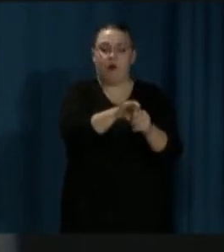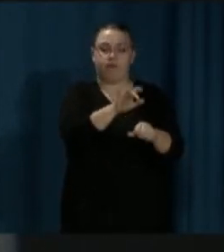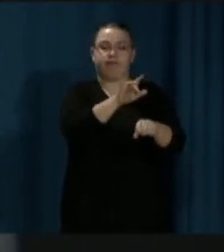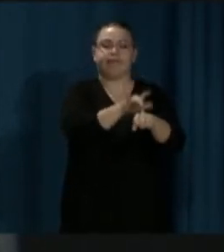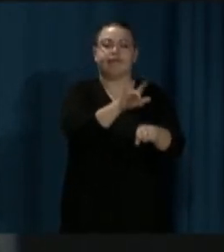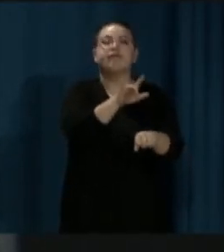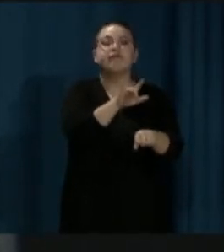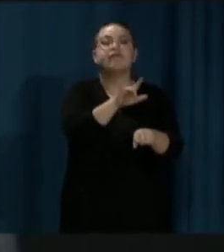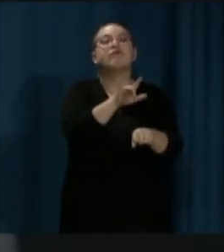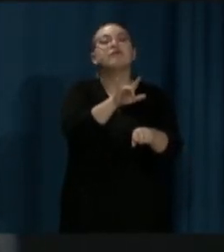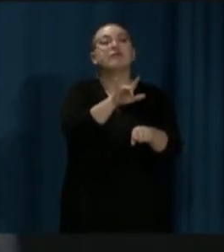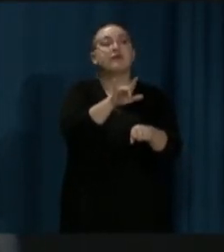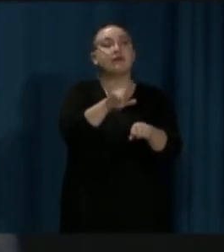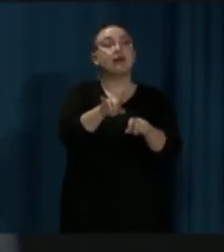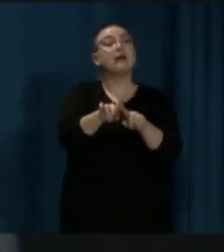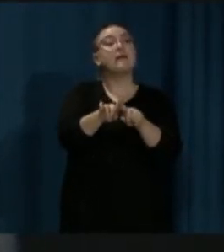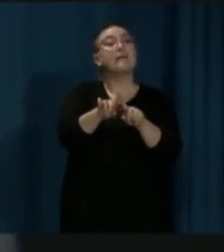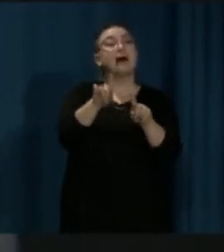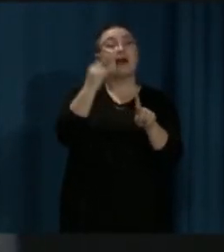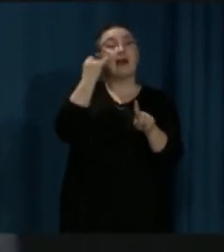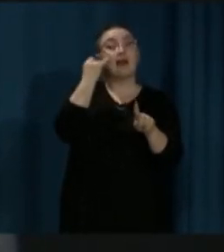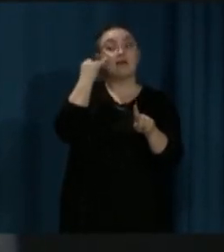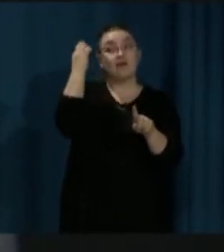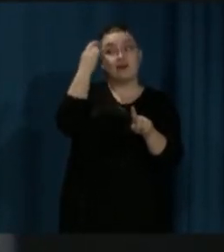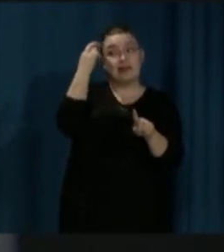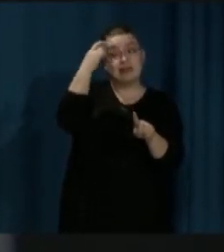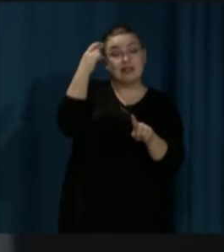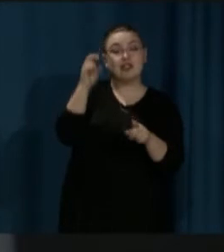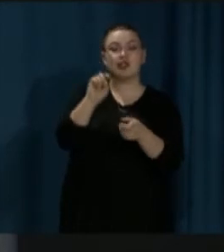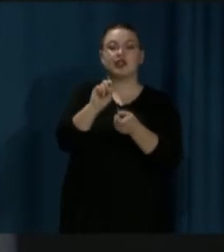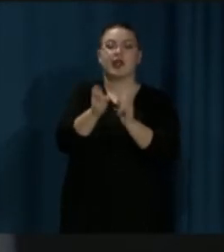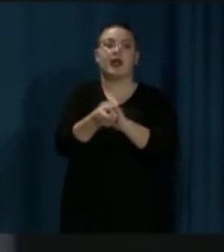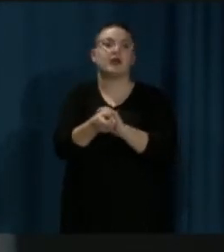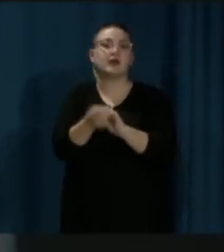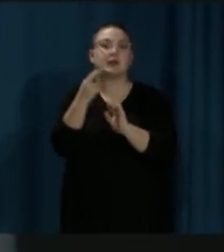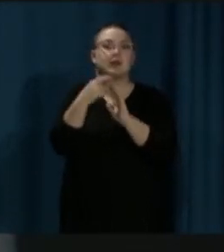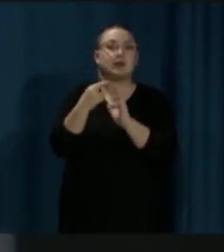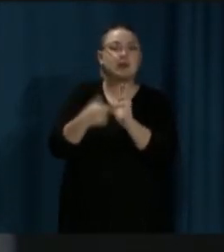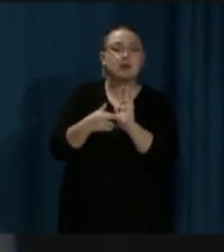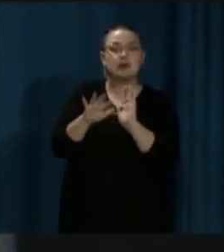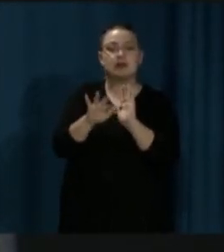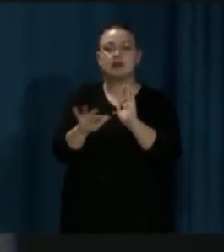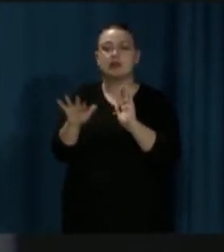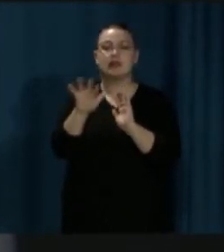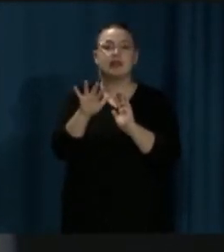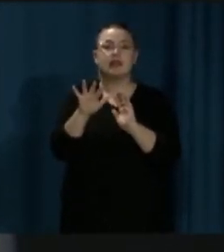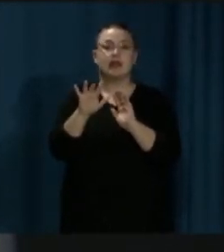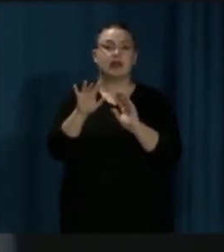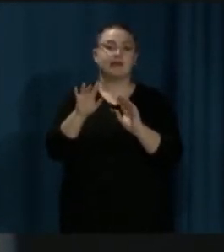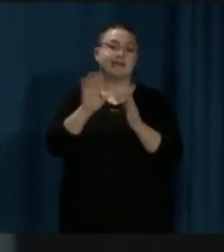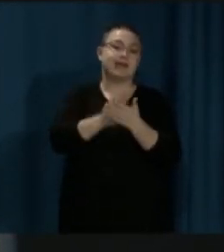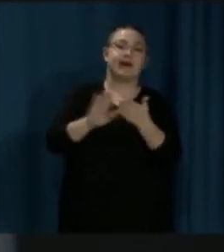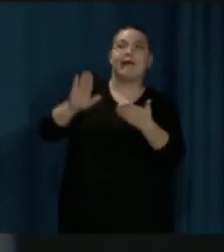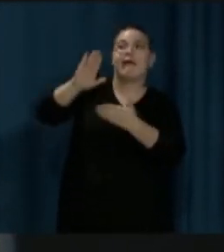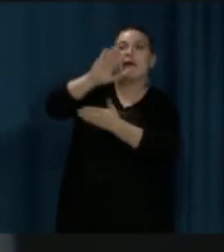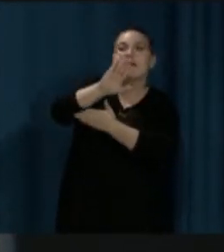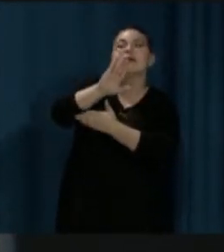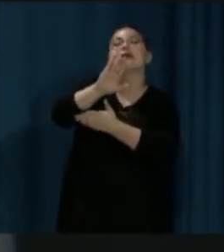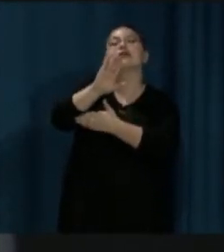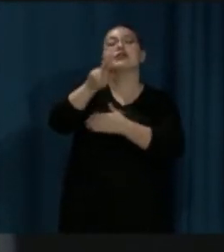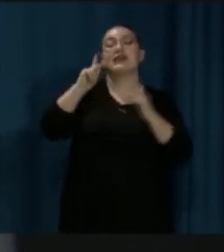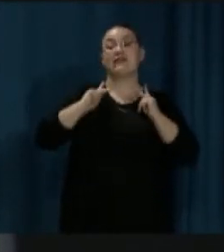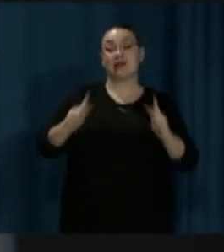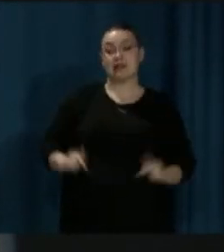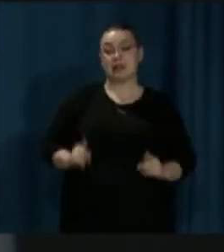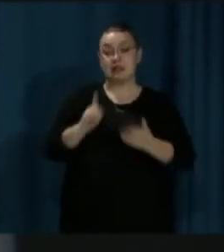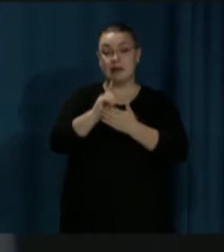had to be working and not, nowhere near your voting precinct that day, away at school, have a physical disability that would